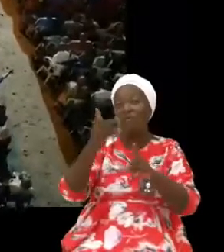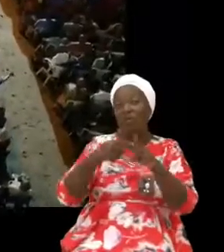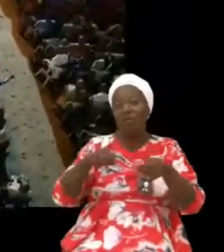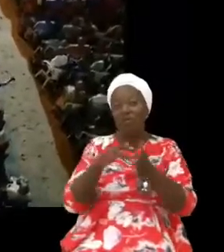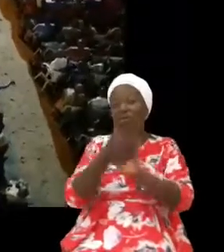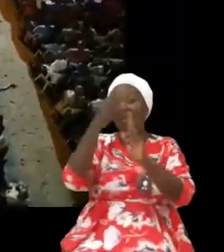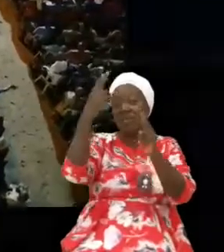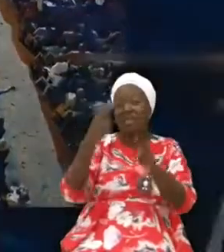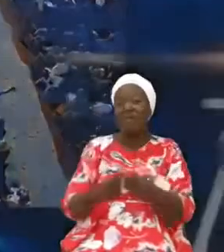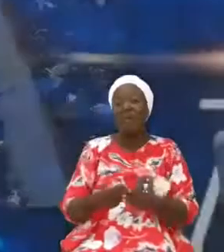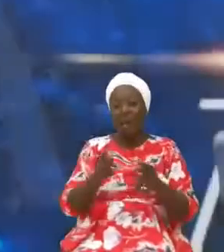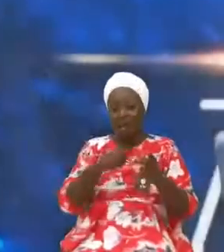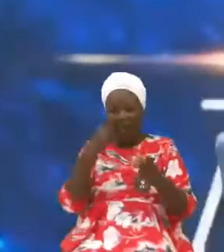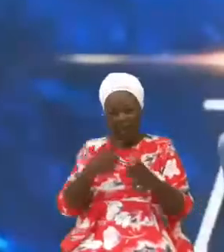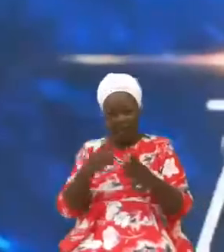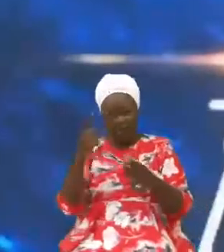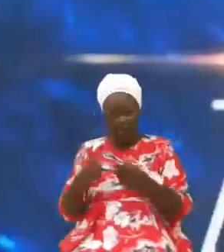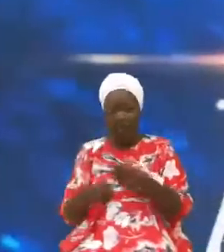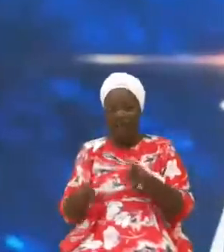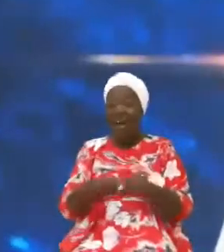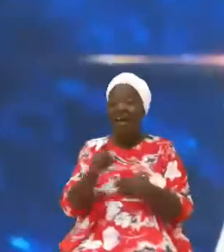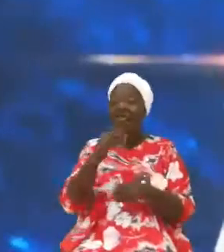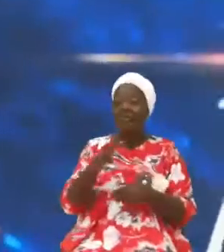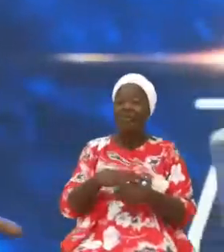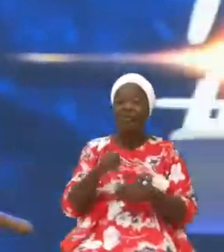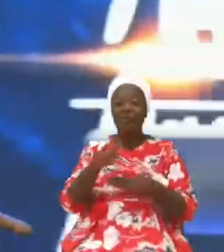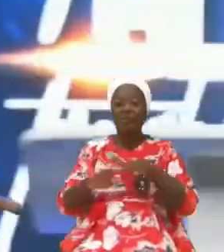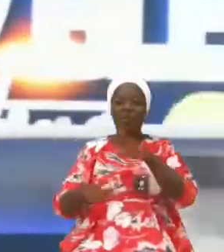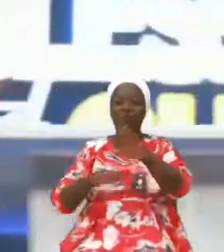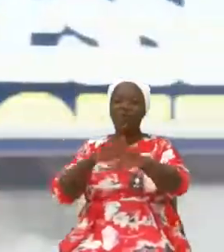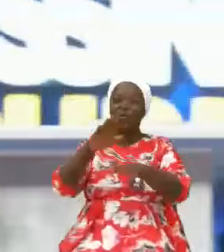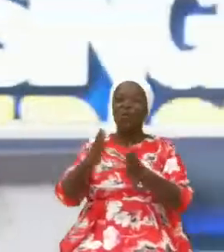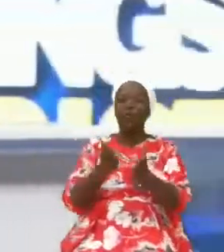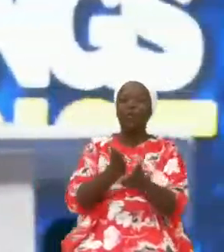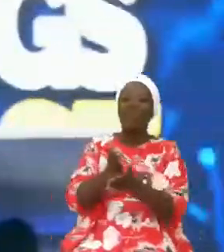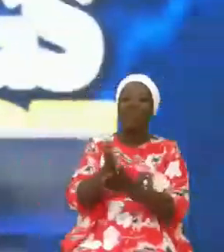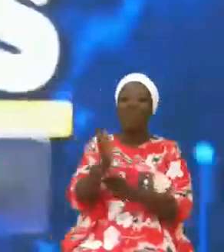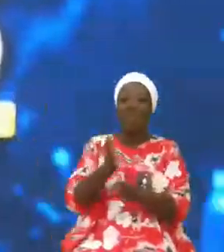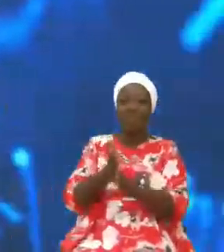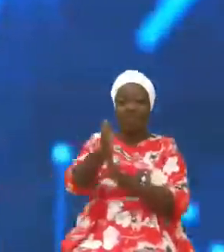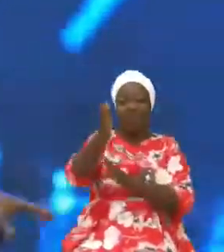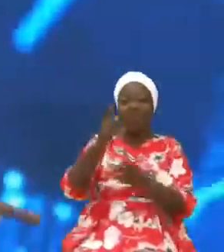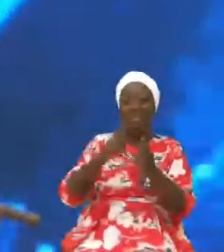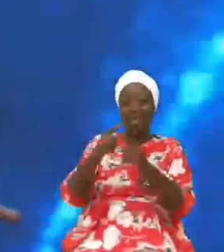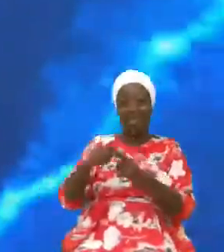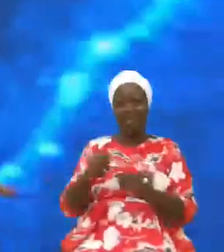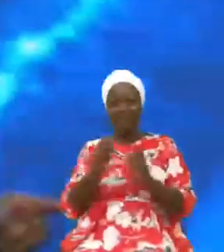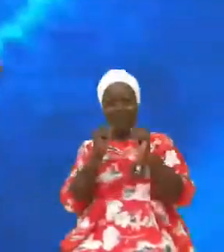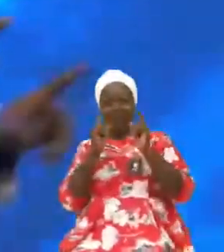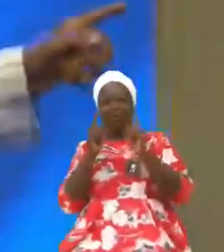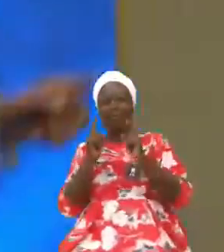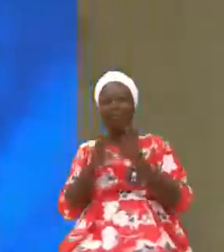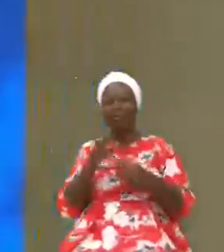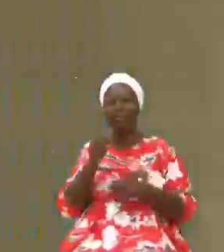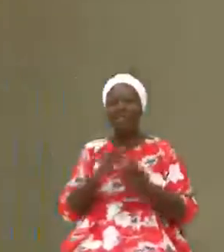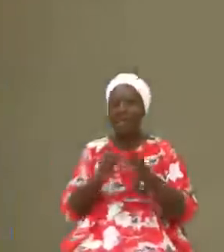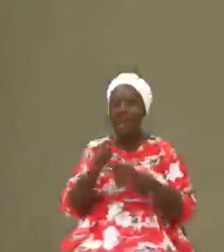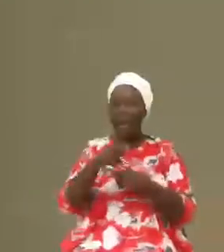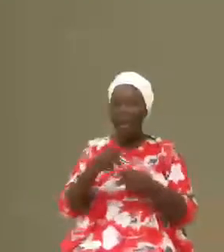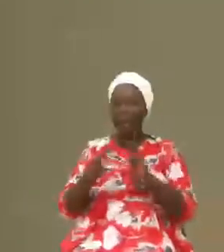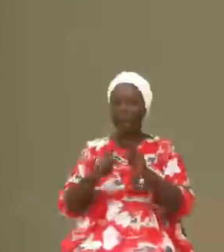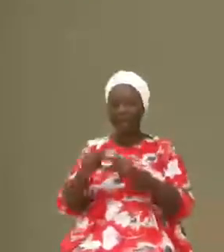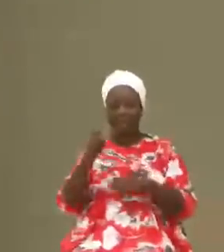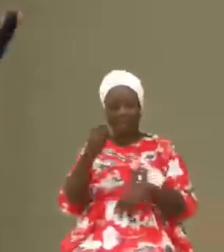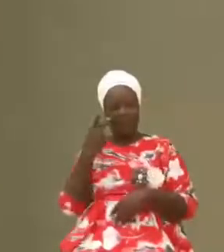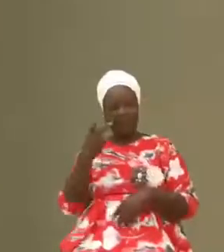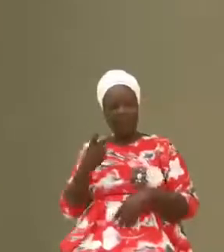name. And then, as you go back home, and you stand up straight, and you are walking straight, and you even